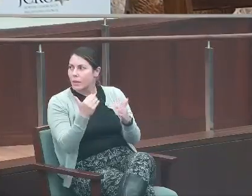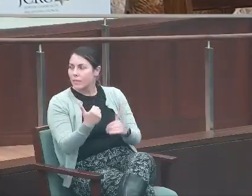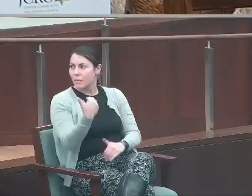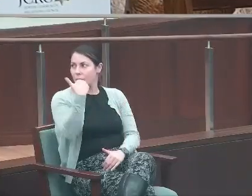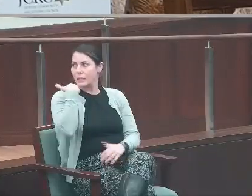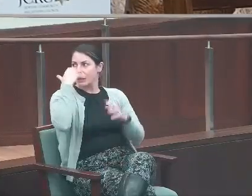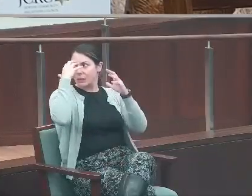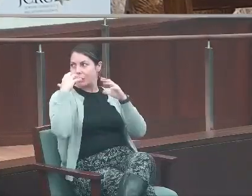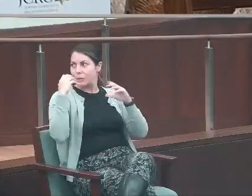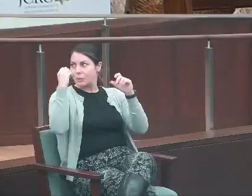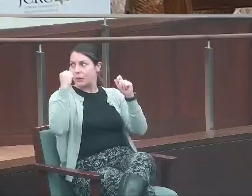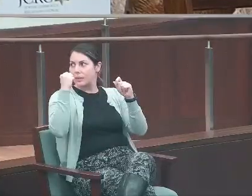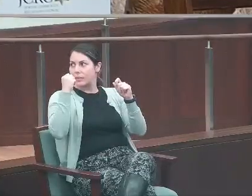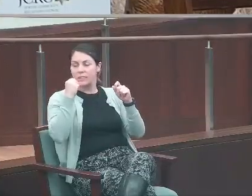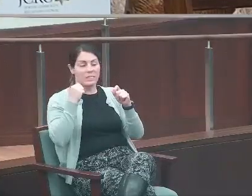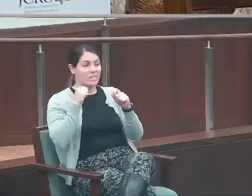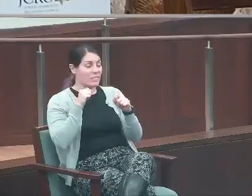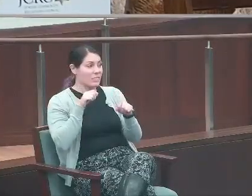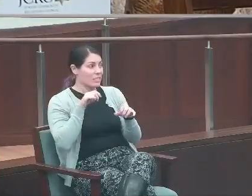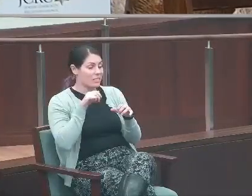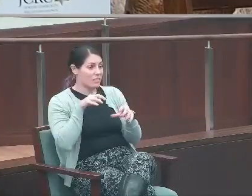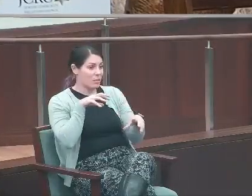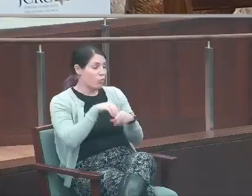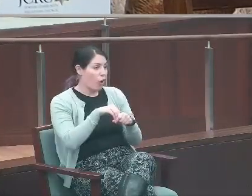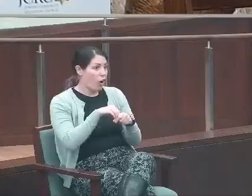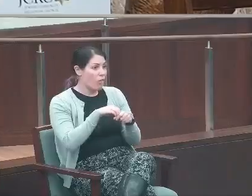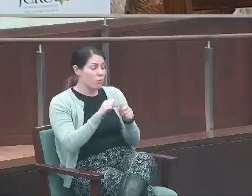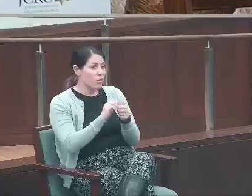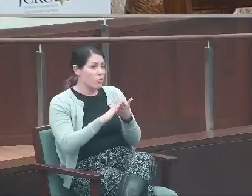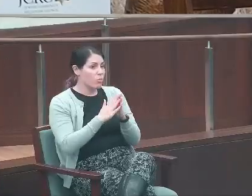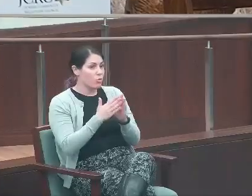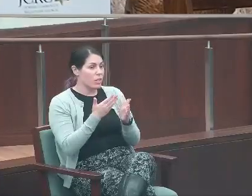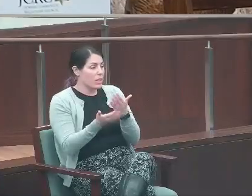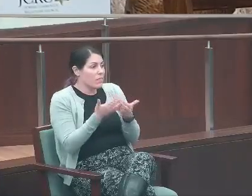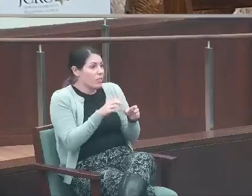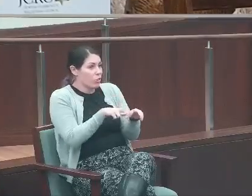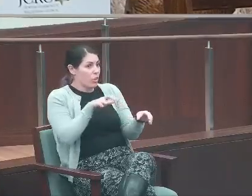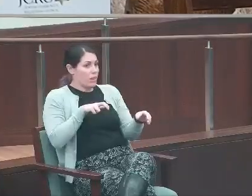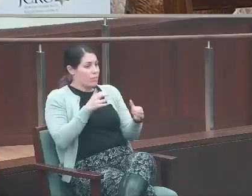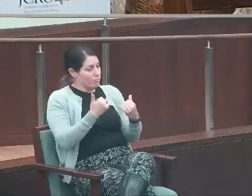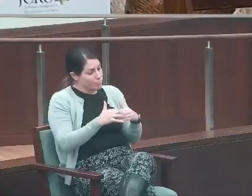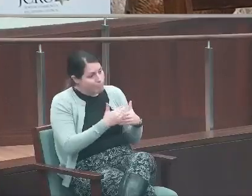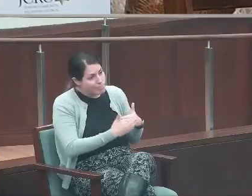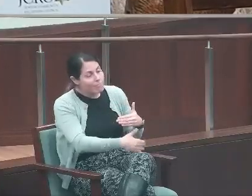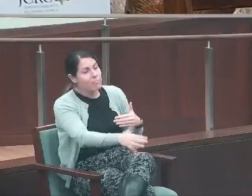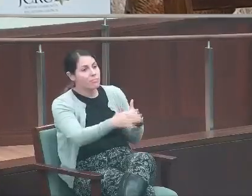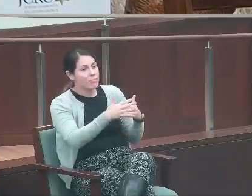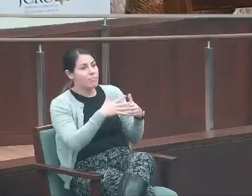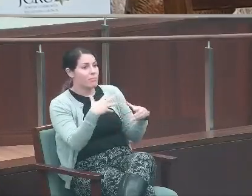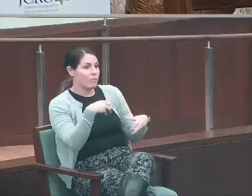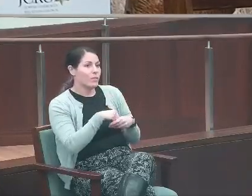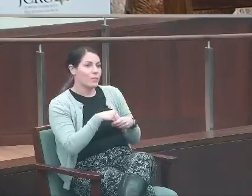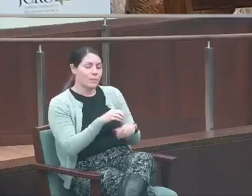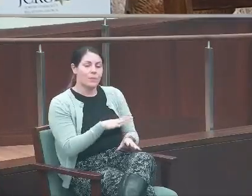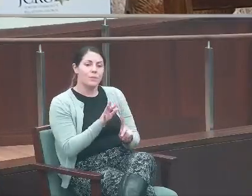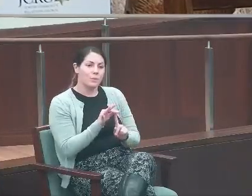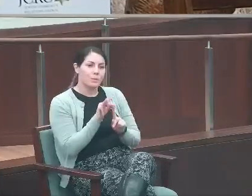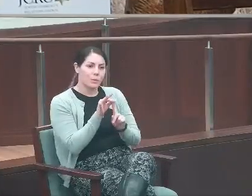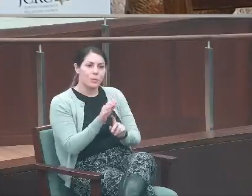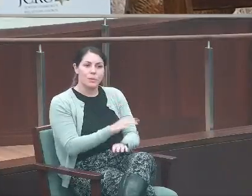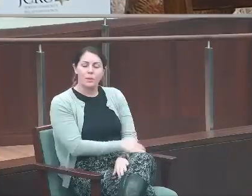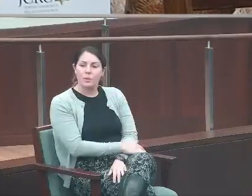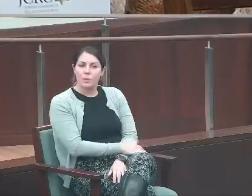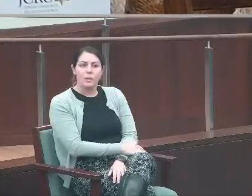presidents stay engaged in meaningful ways, which really is very special. in an organizational, institutional